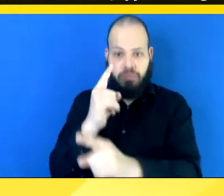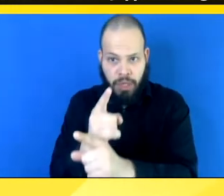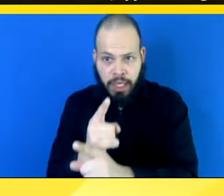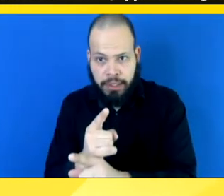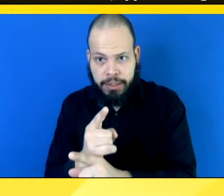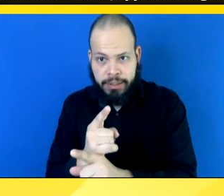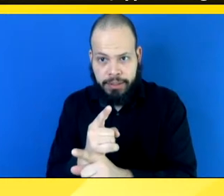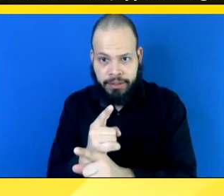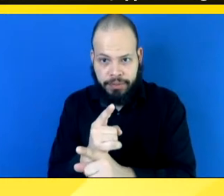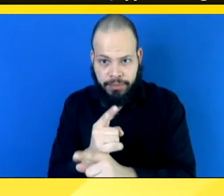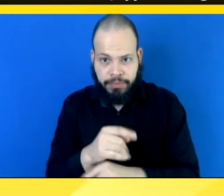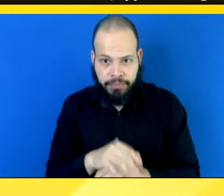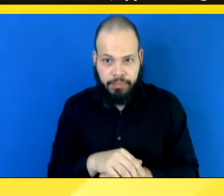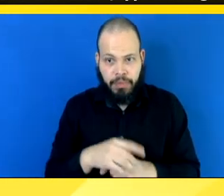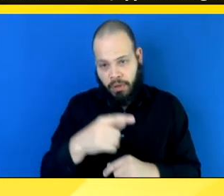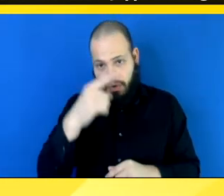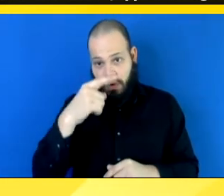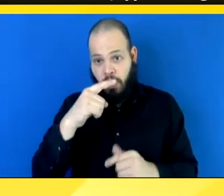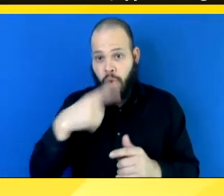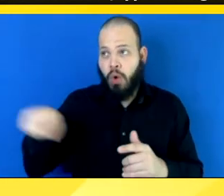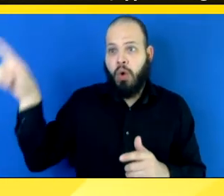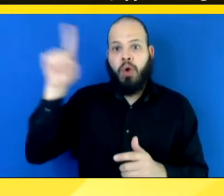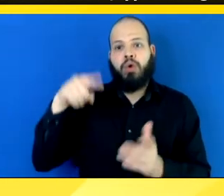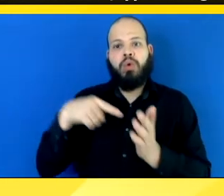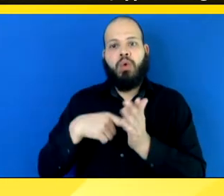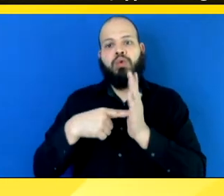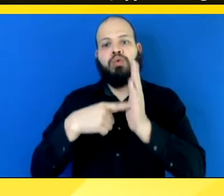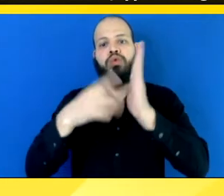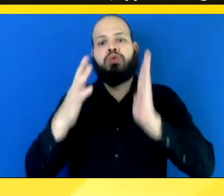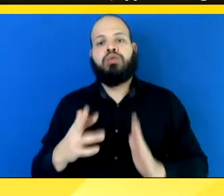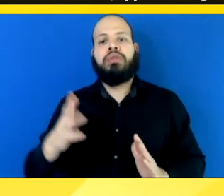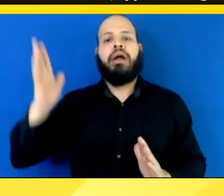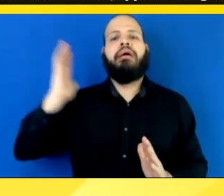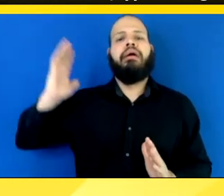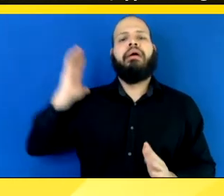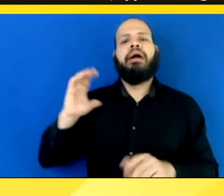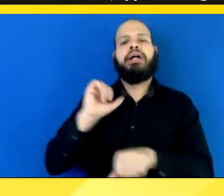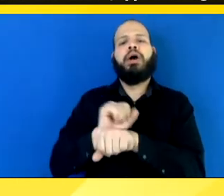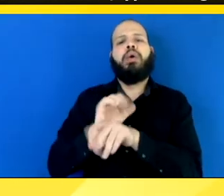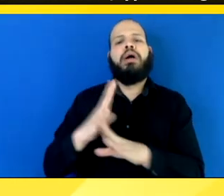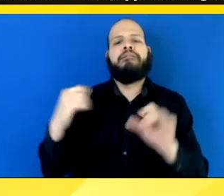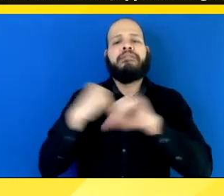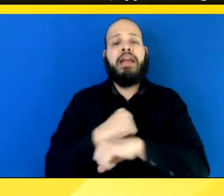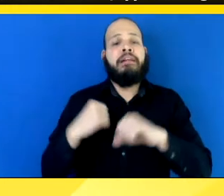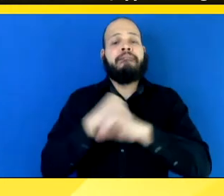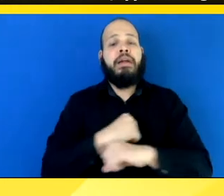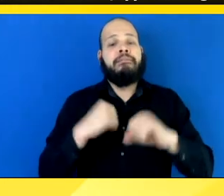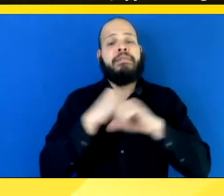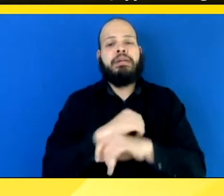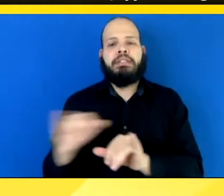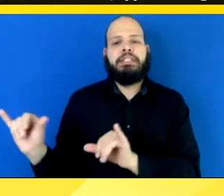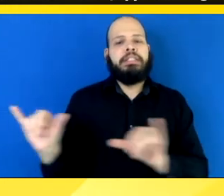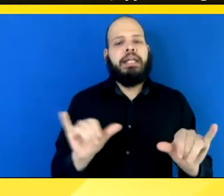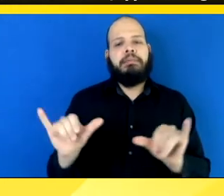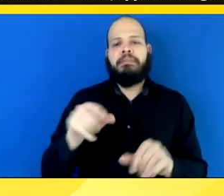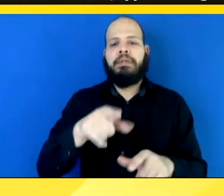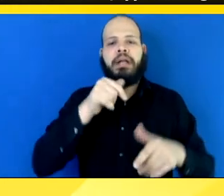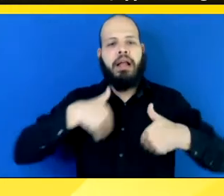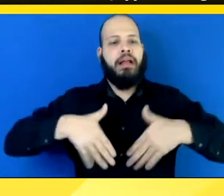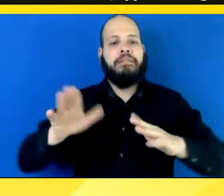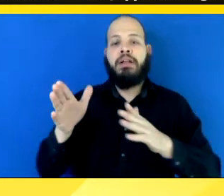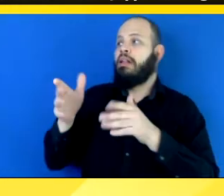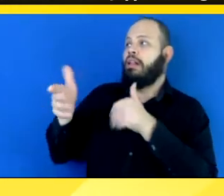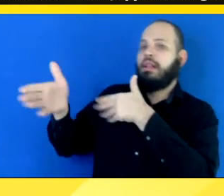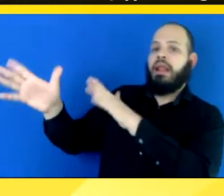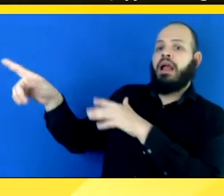sanitation workers, I know you will not be bullied. I know you will not relax, you will not relent. I know you will not